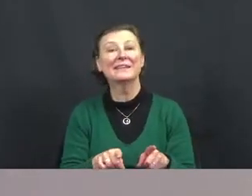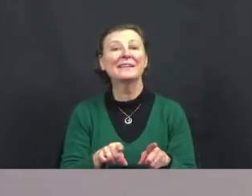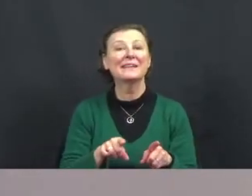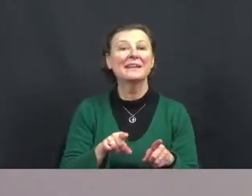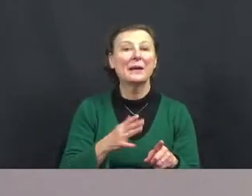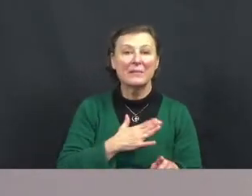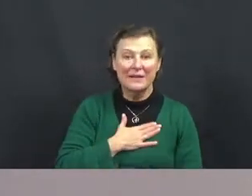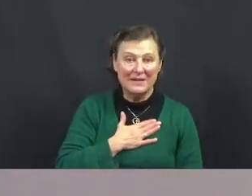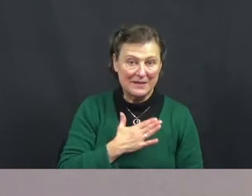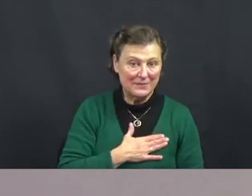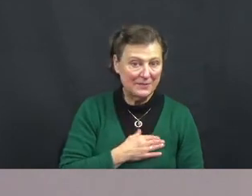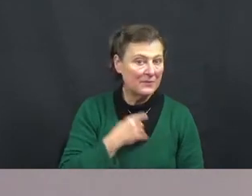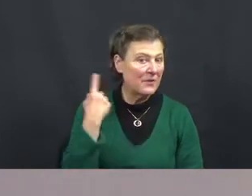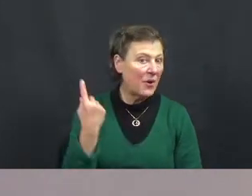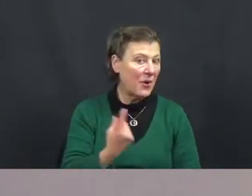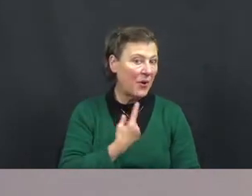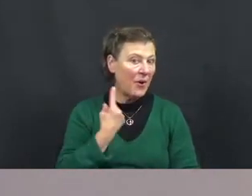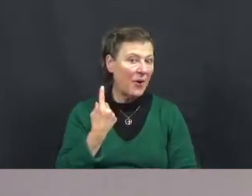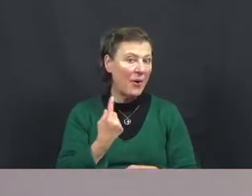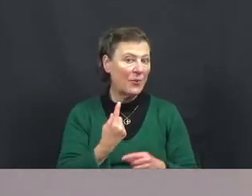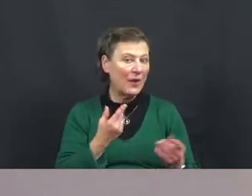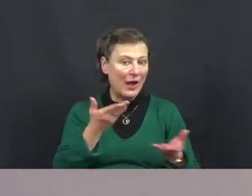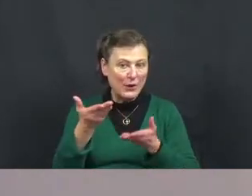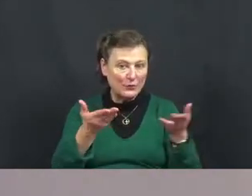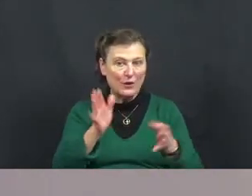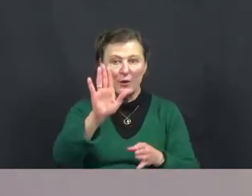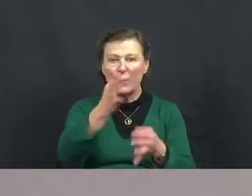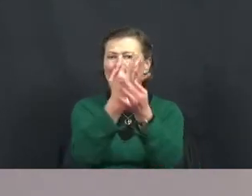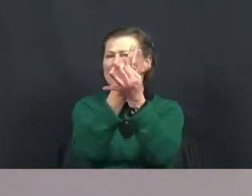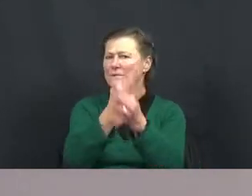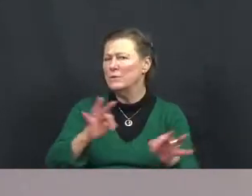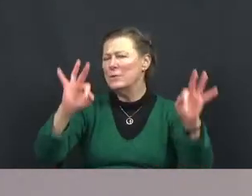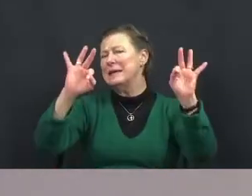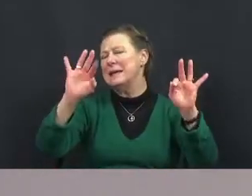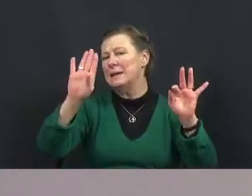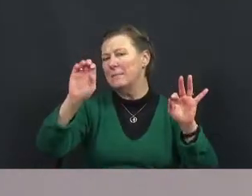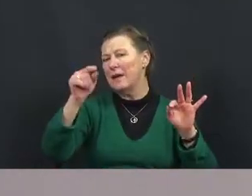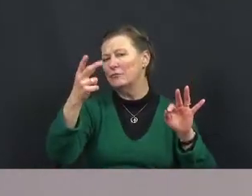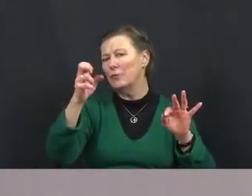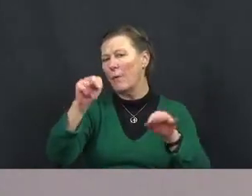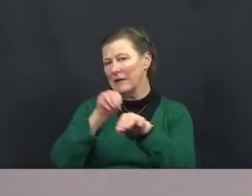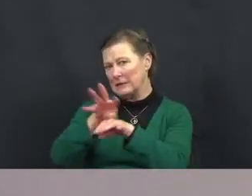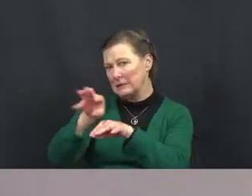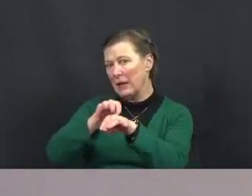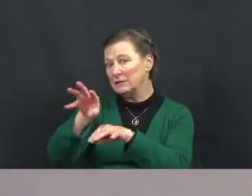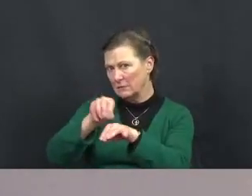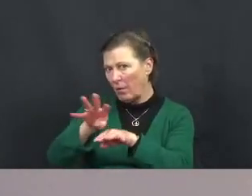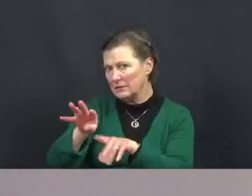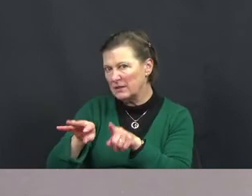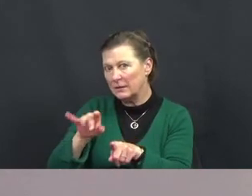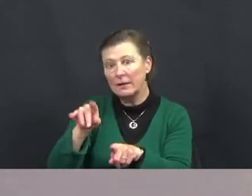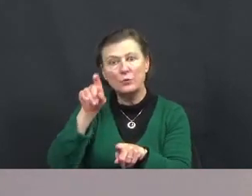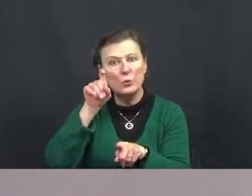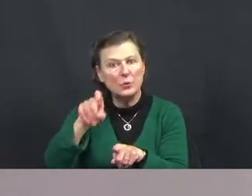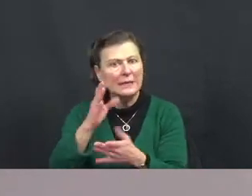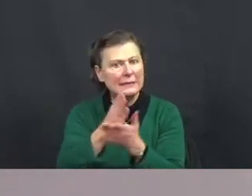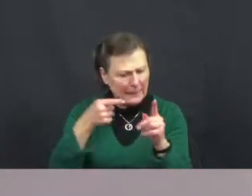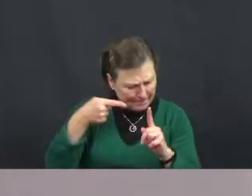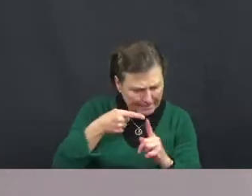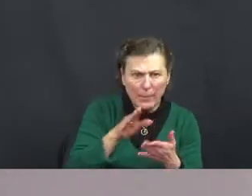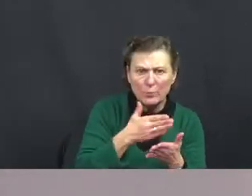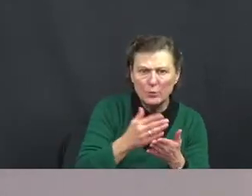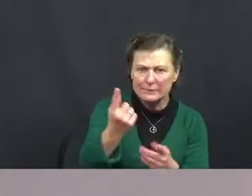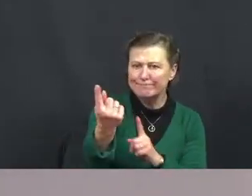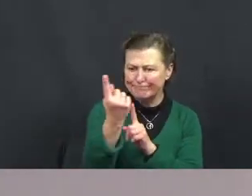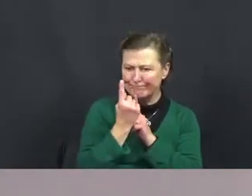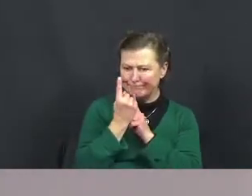glad to always serve as your free Beethoven consultant. At any time you need a particular piece of music, just come to